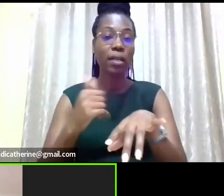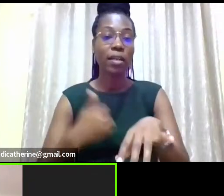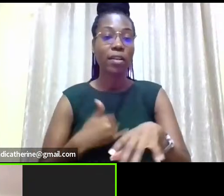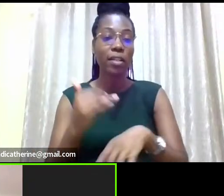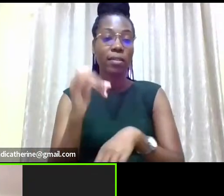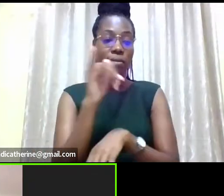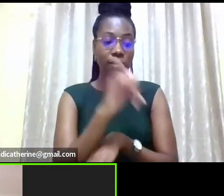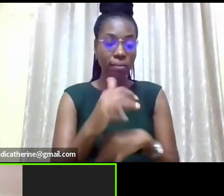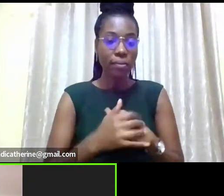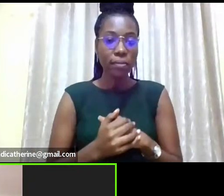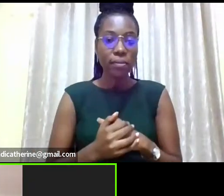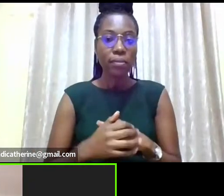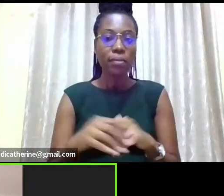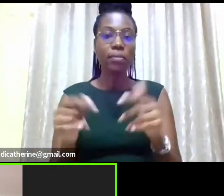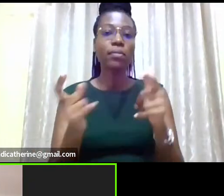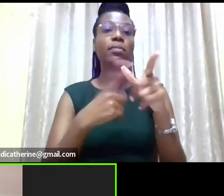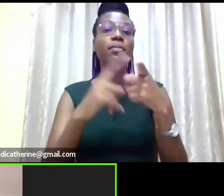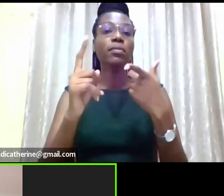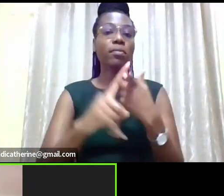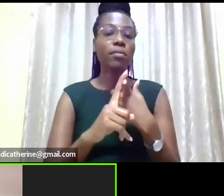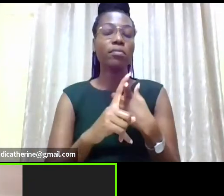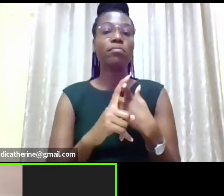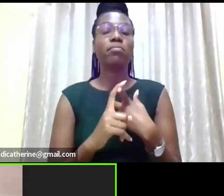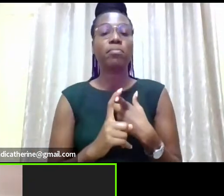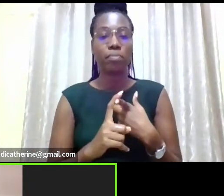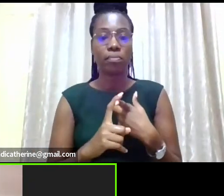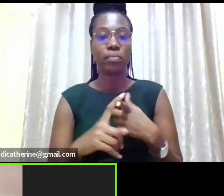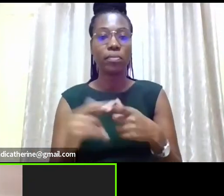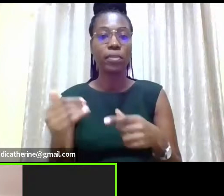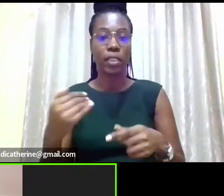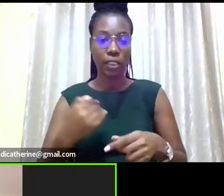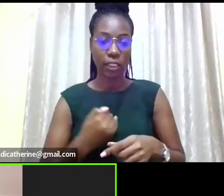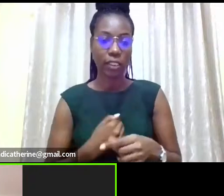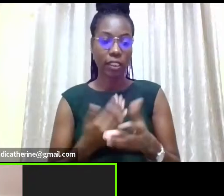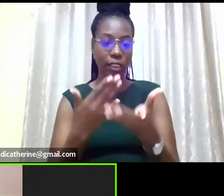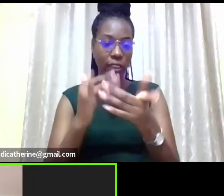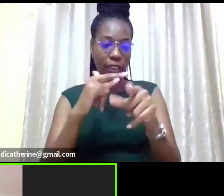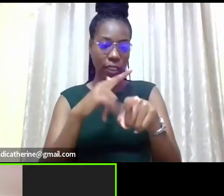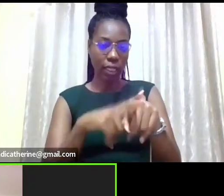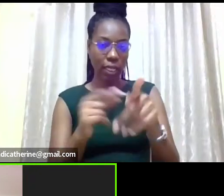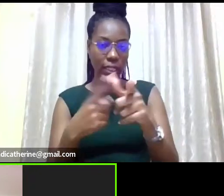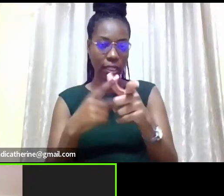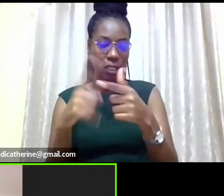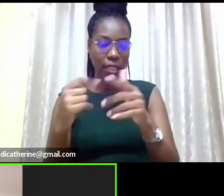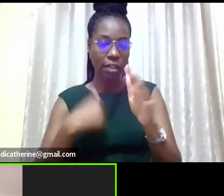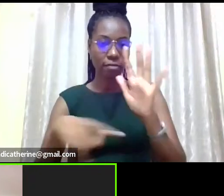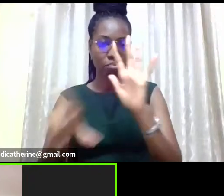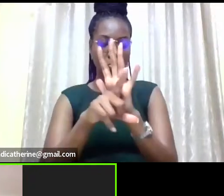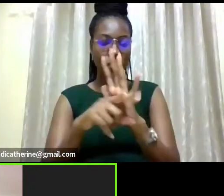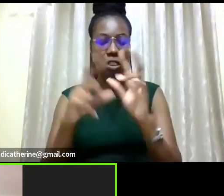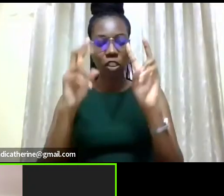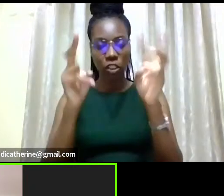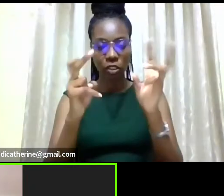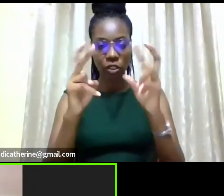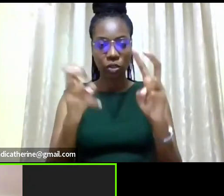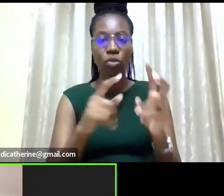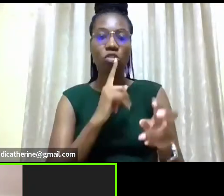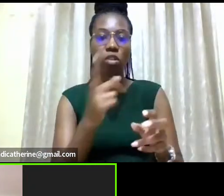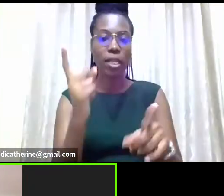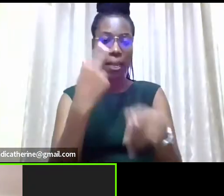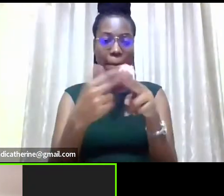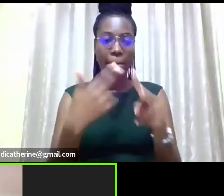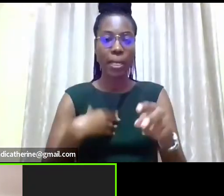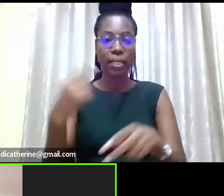speak. And tonight we have one of the best in terms of legal matters. Ladies and gentlemen, my name is Richard